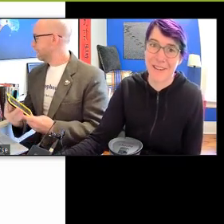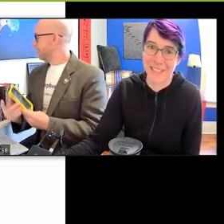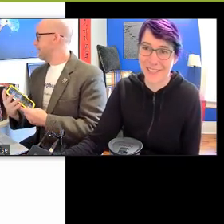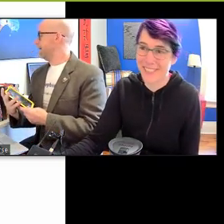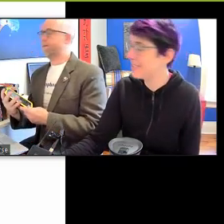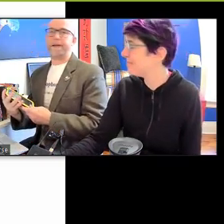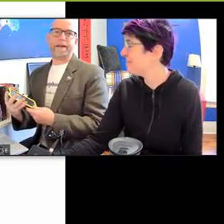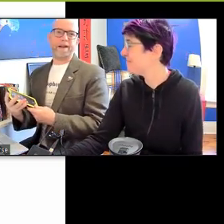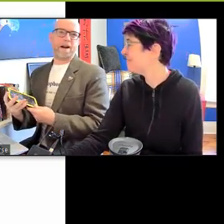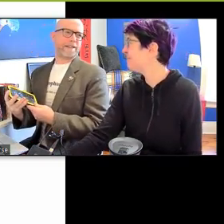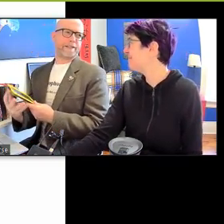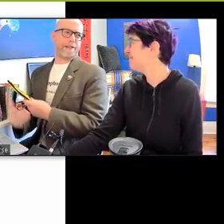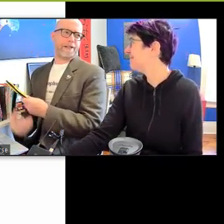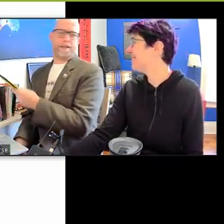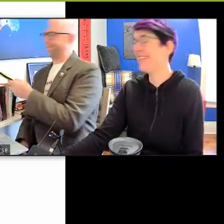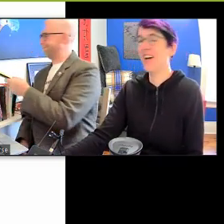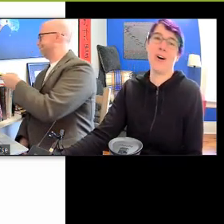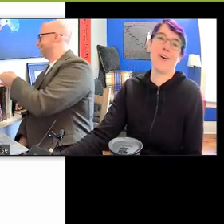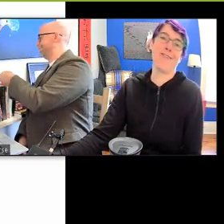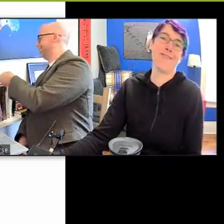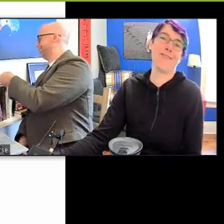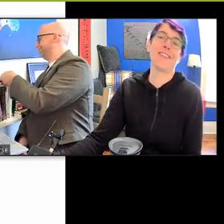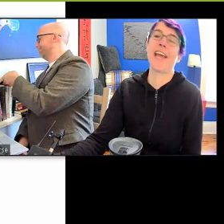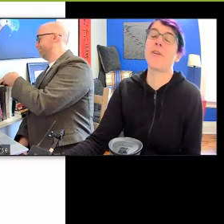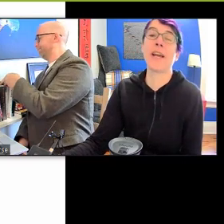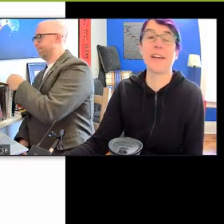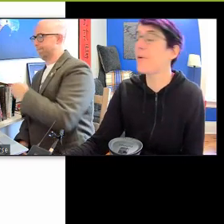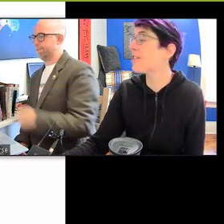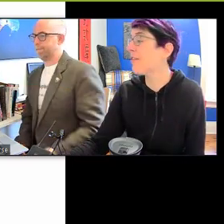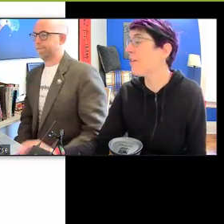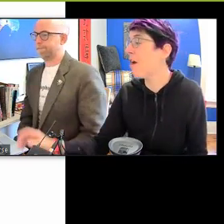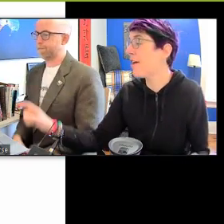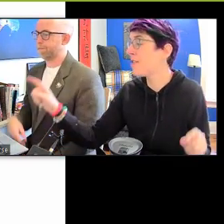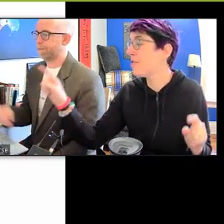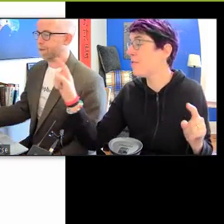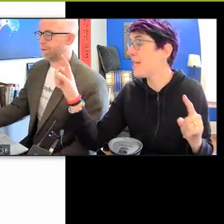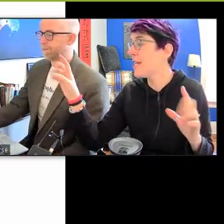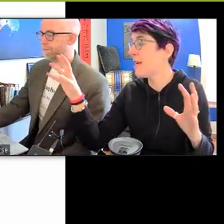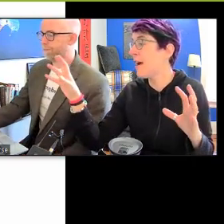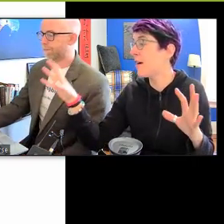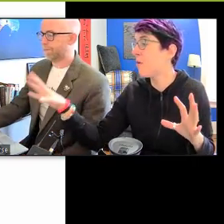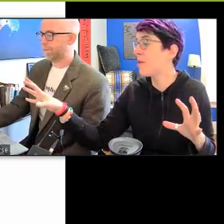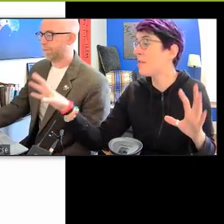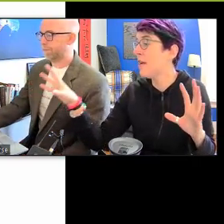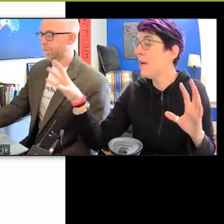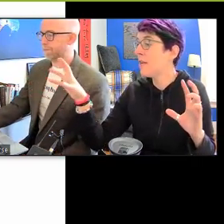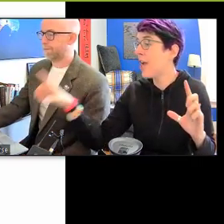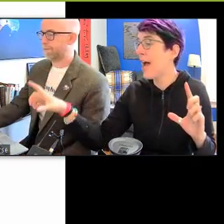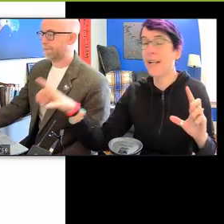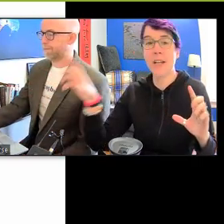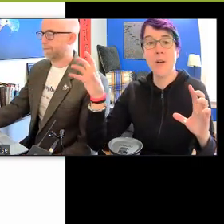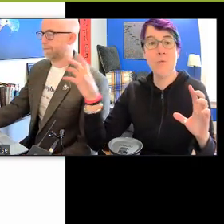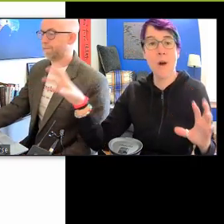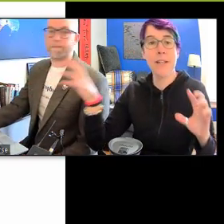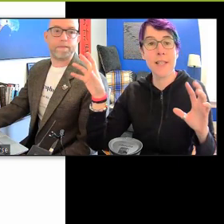interesting molecules. I don't need oxygen. No. Okay, quick shout out onto the course